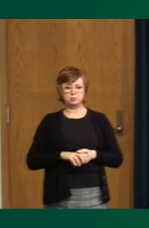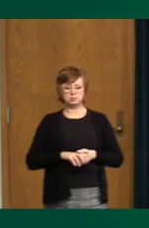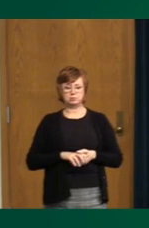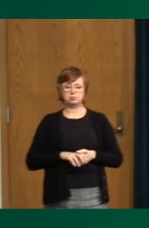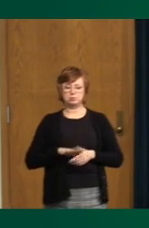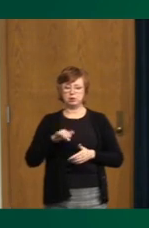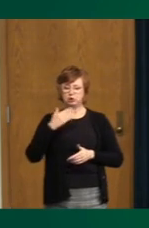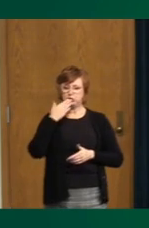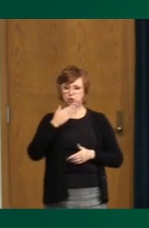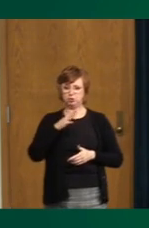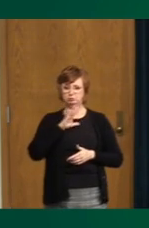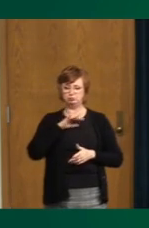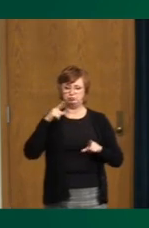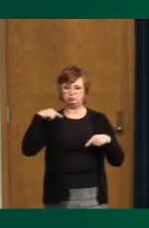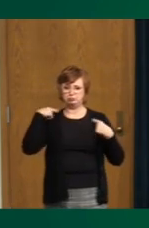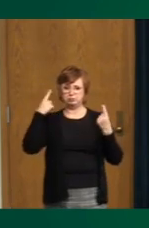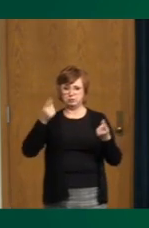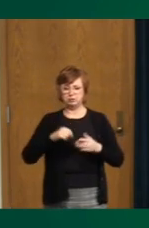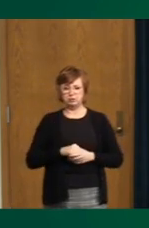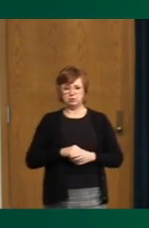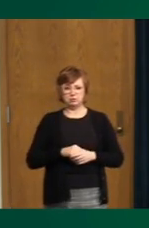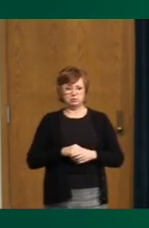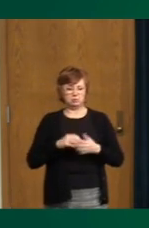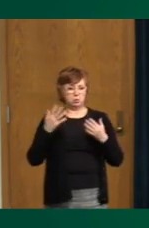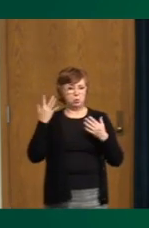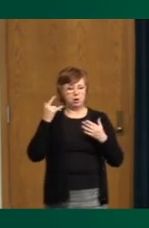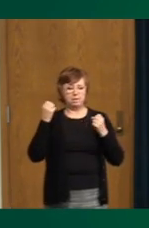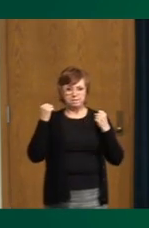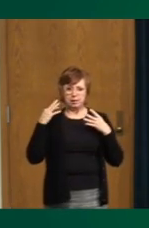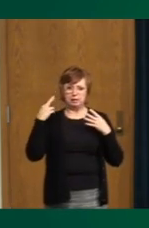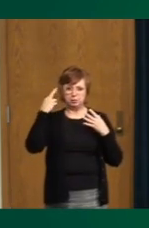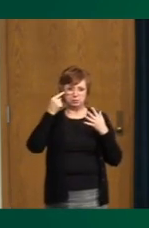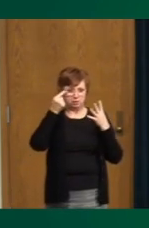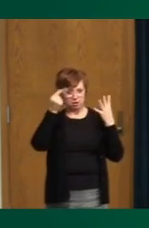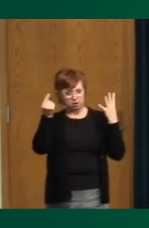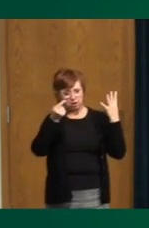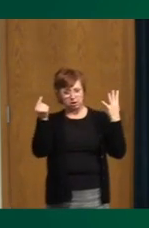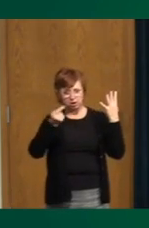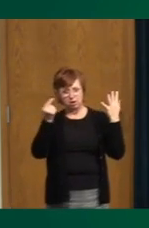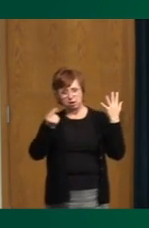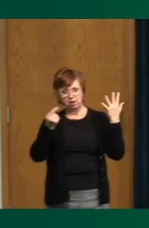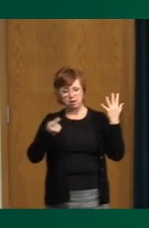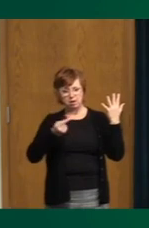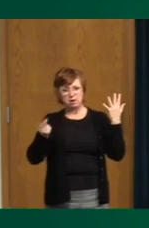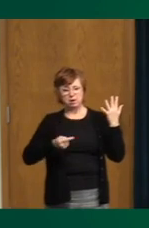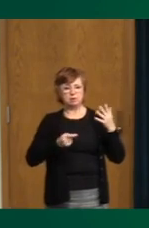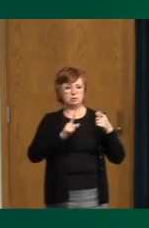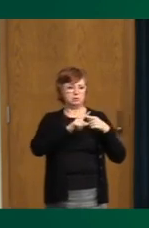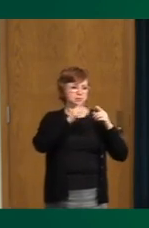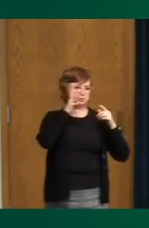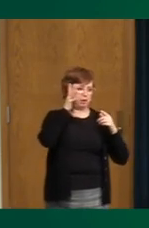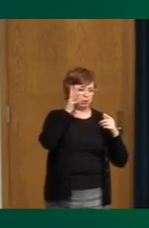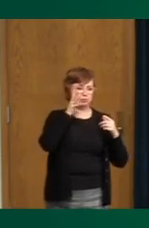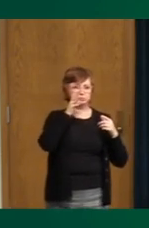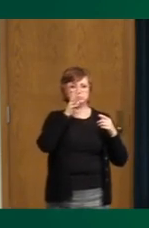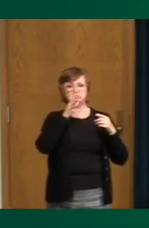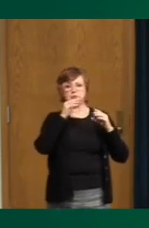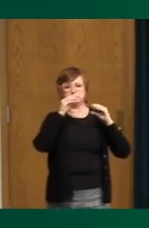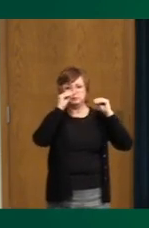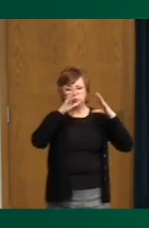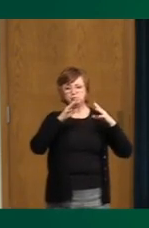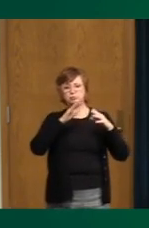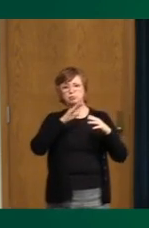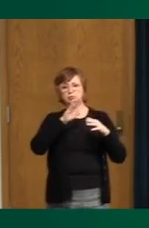really speaks to all the layers of protection and all the efforts that parents, children, teachers, and staff are doing. But that's something